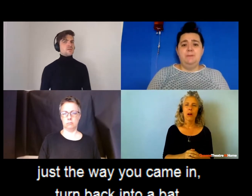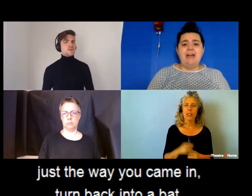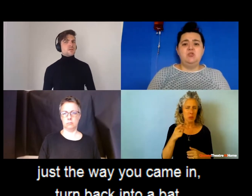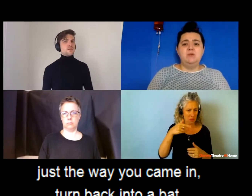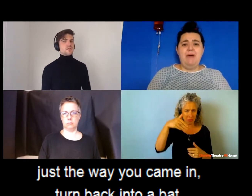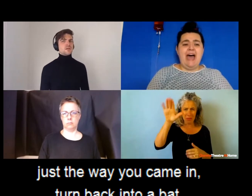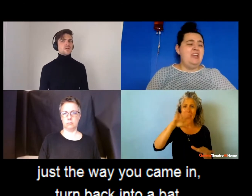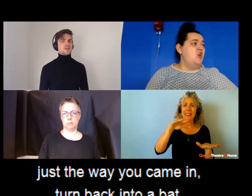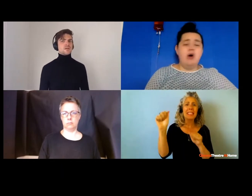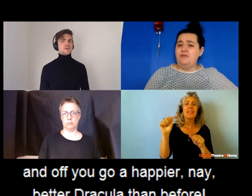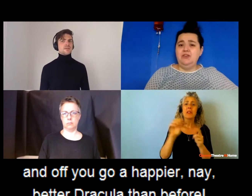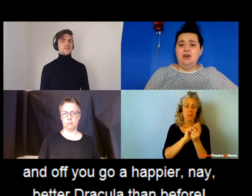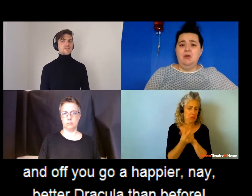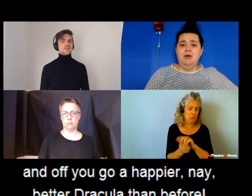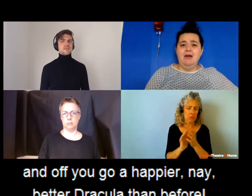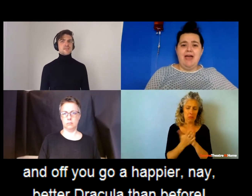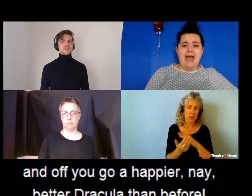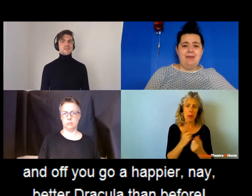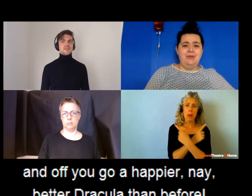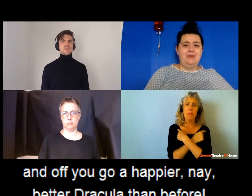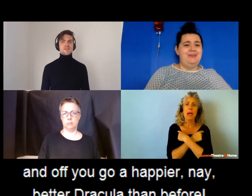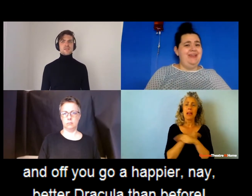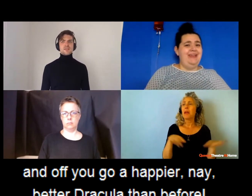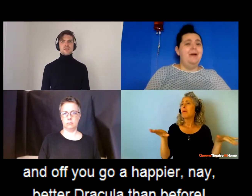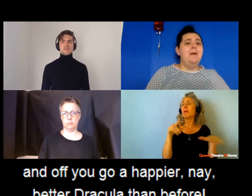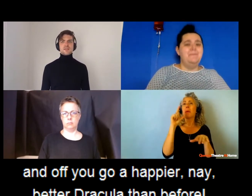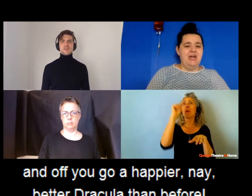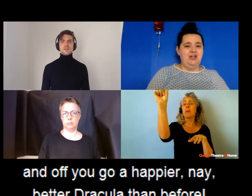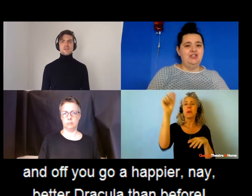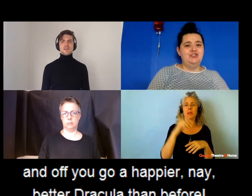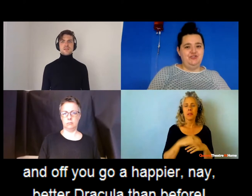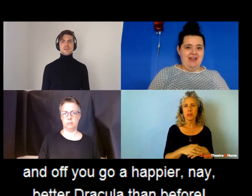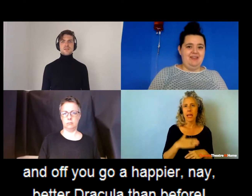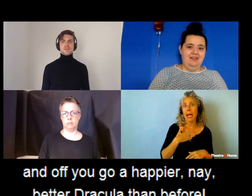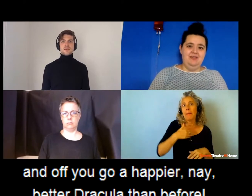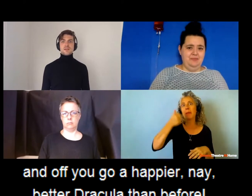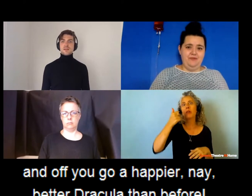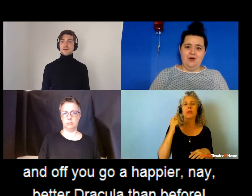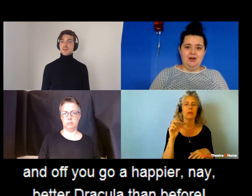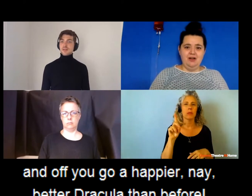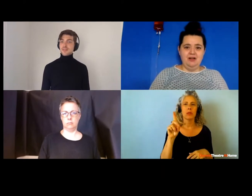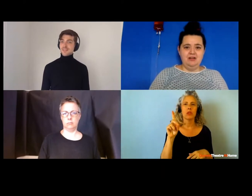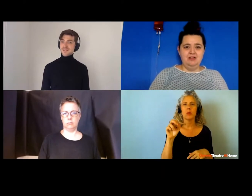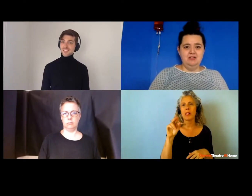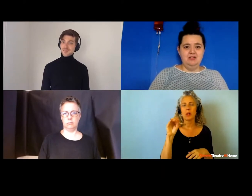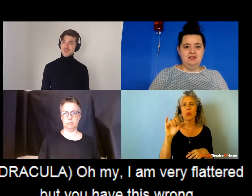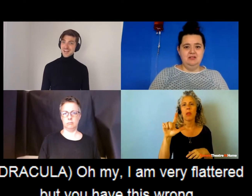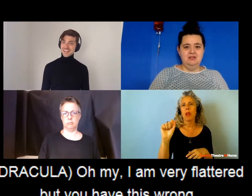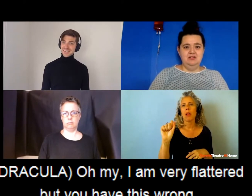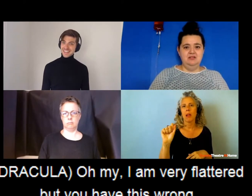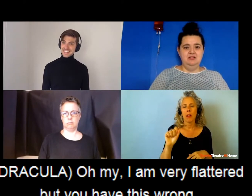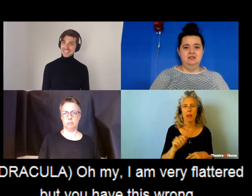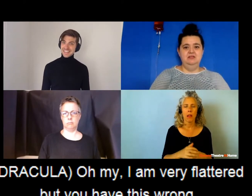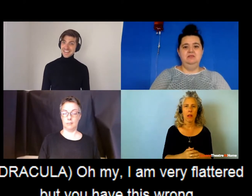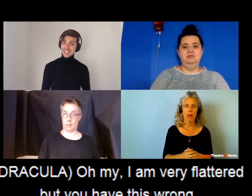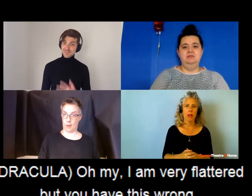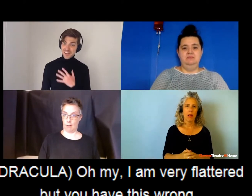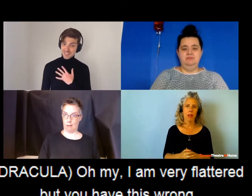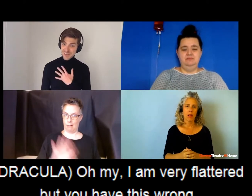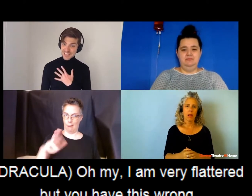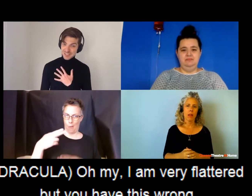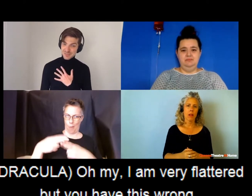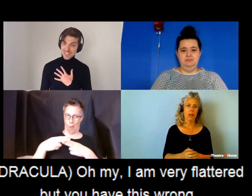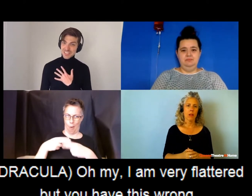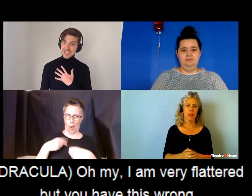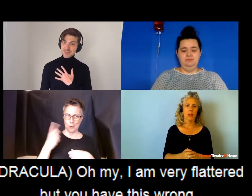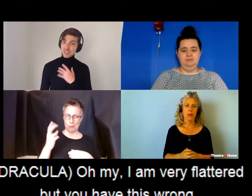Turn back into a bat and off you go. A happier, nay, better Dracula than before. Oh my, I am